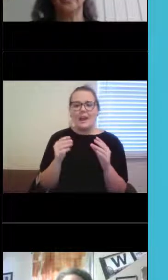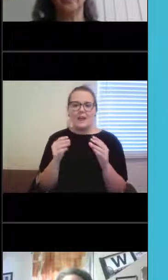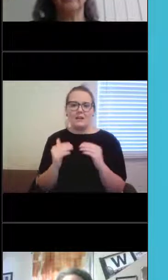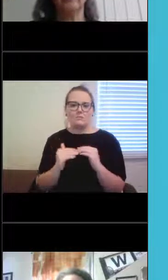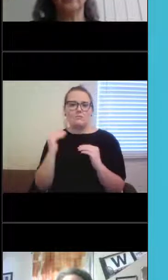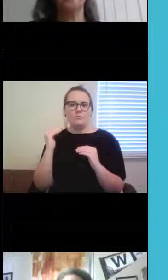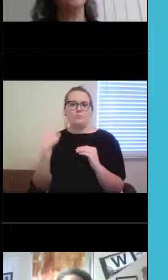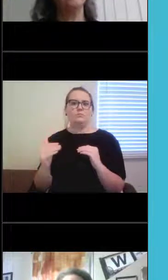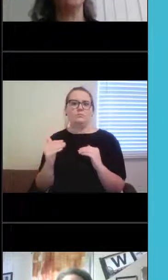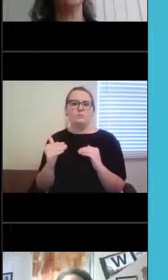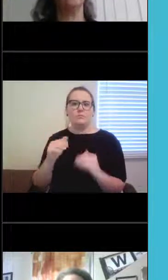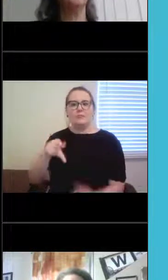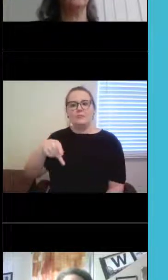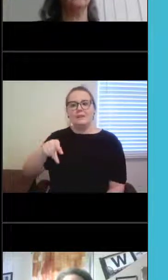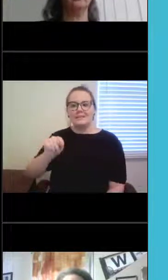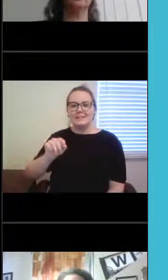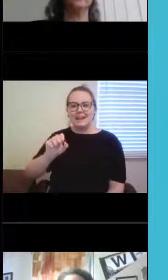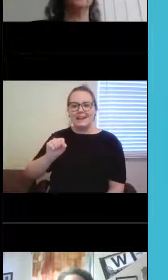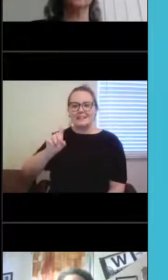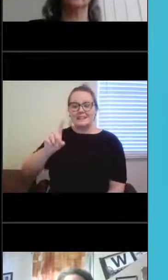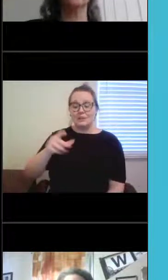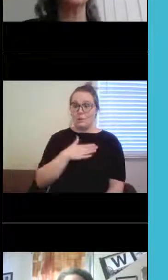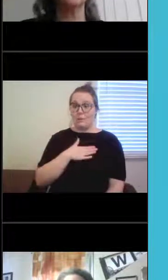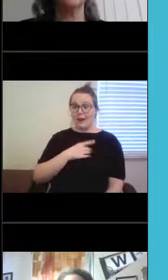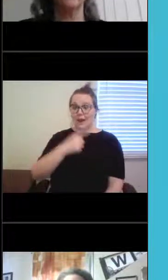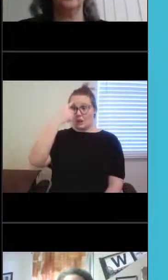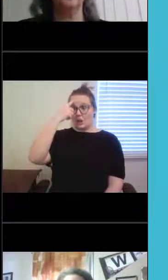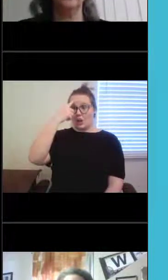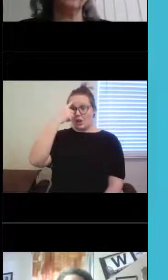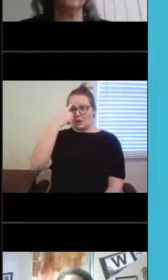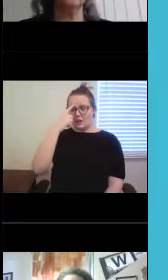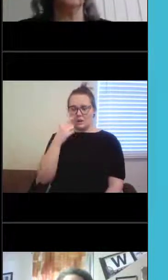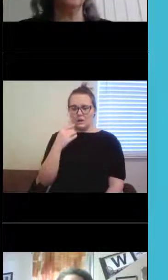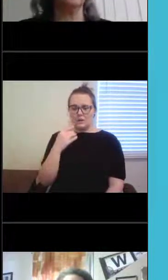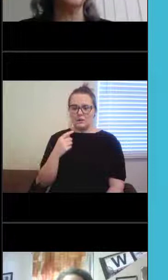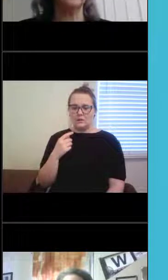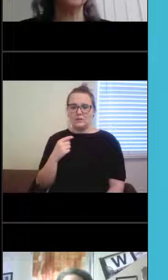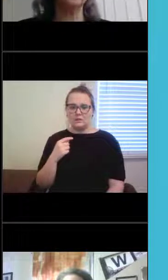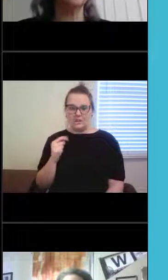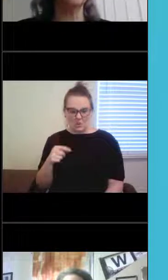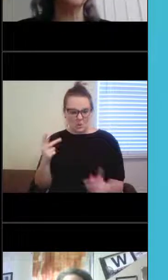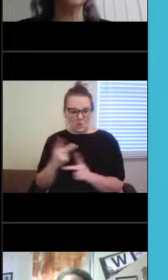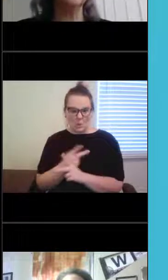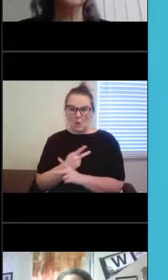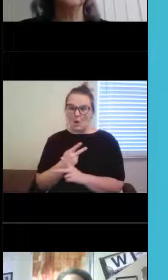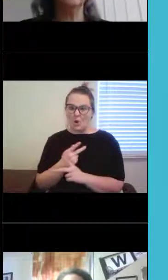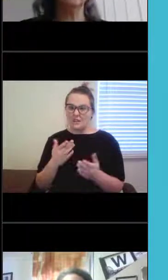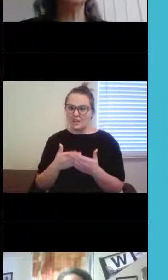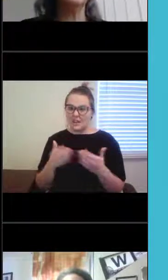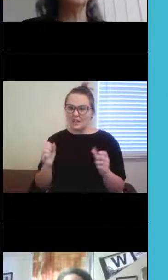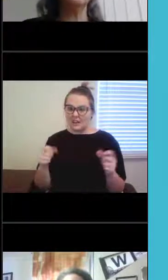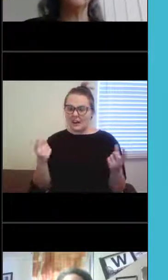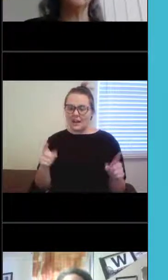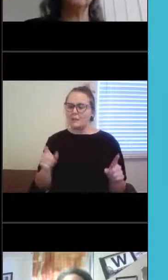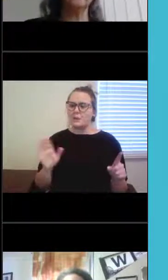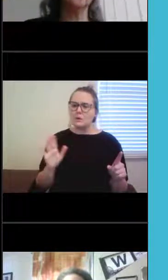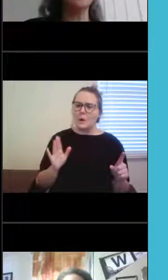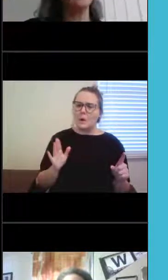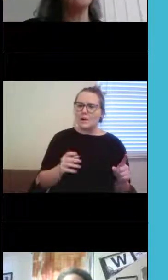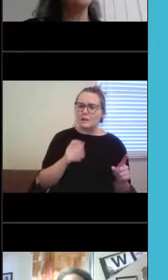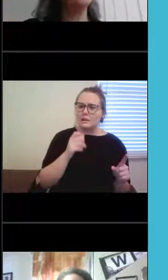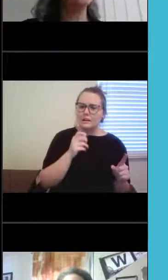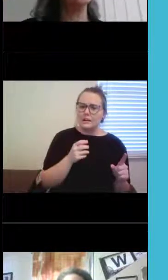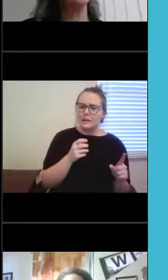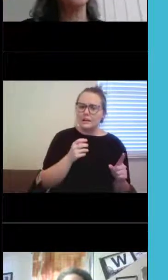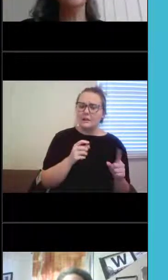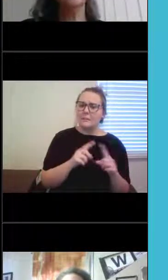PTSD symptoms. So my initial thought that blame is the worst thing that can happen, I was kind of wrong. Like, those aren't good. They do lead to negative outcomes, but